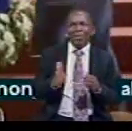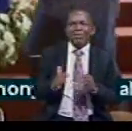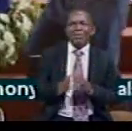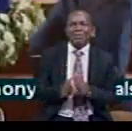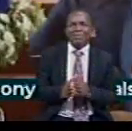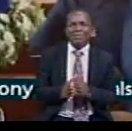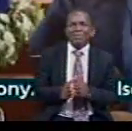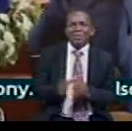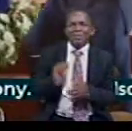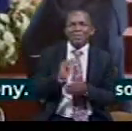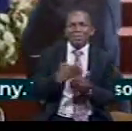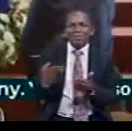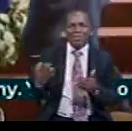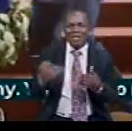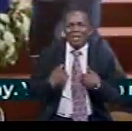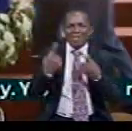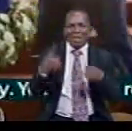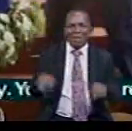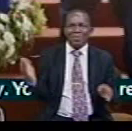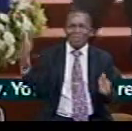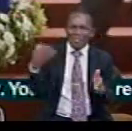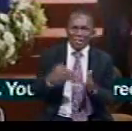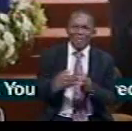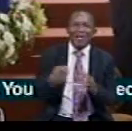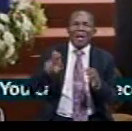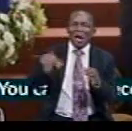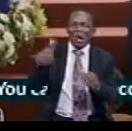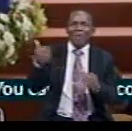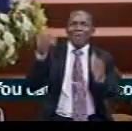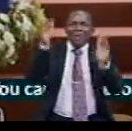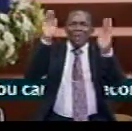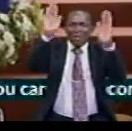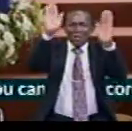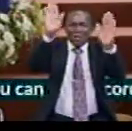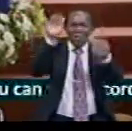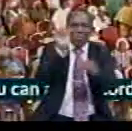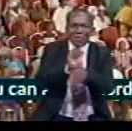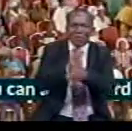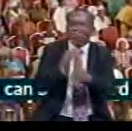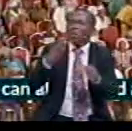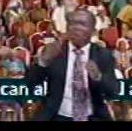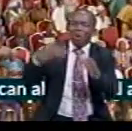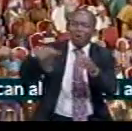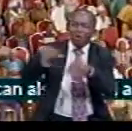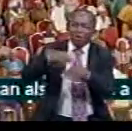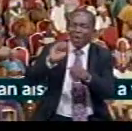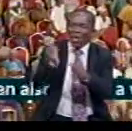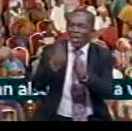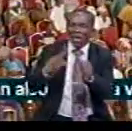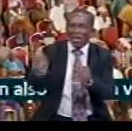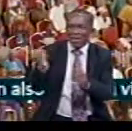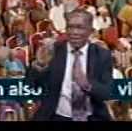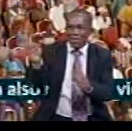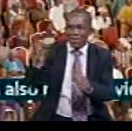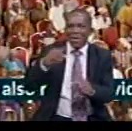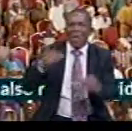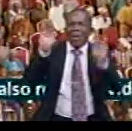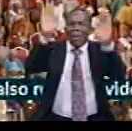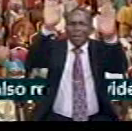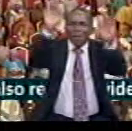has happened there. All over the grounds, God is moving.